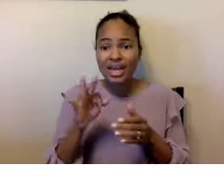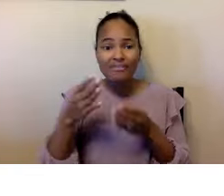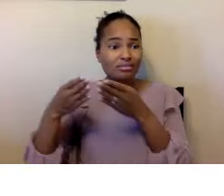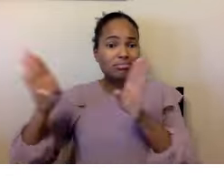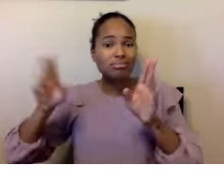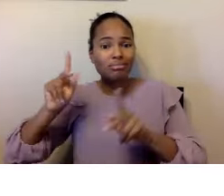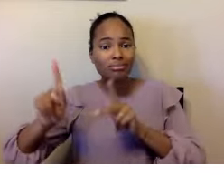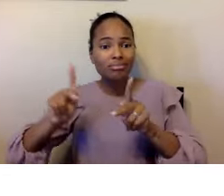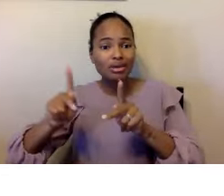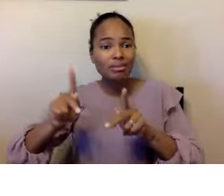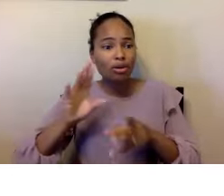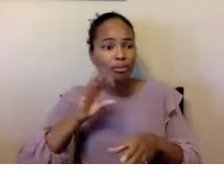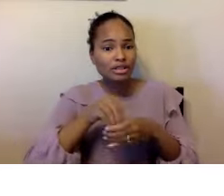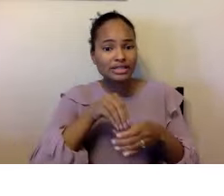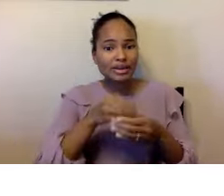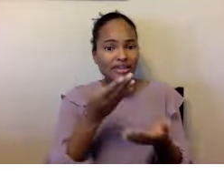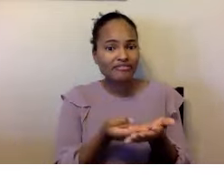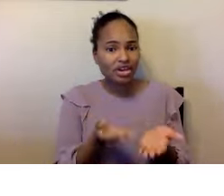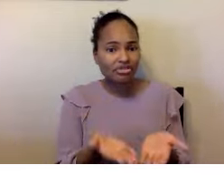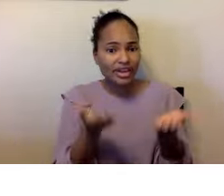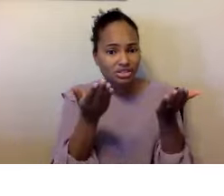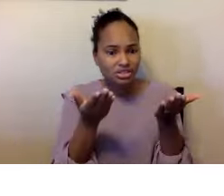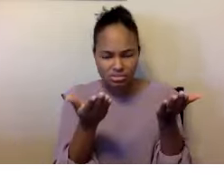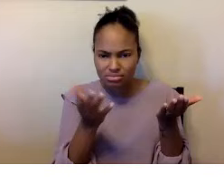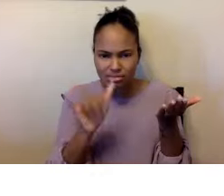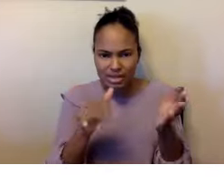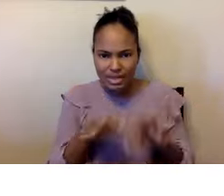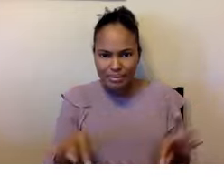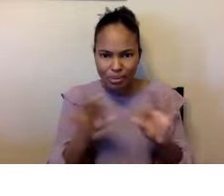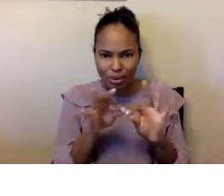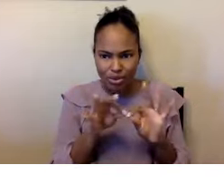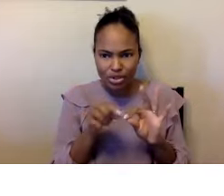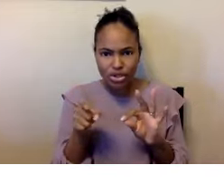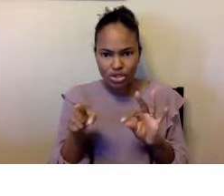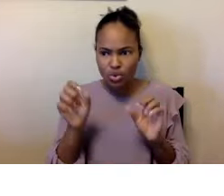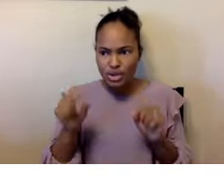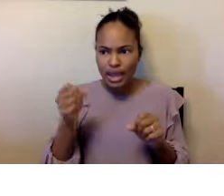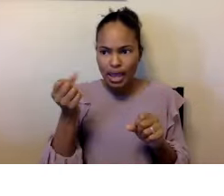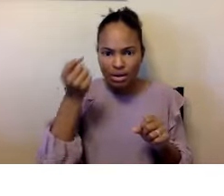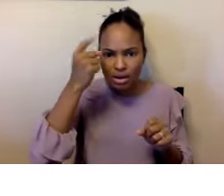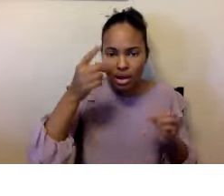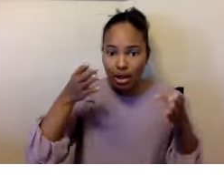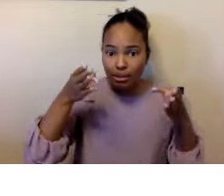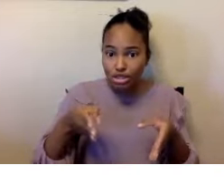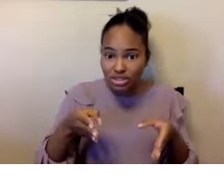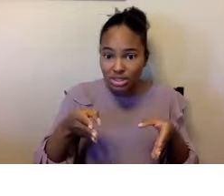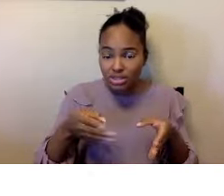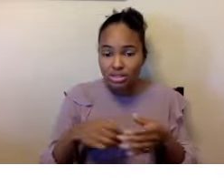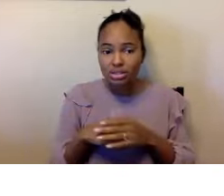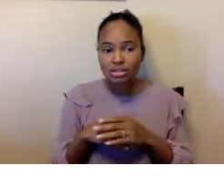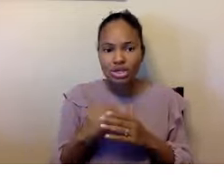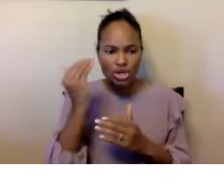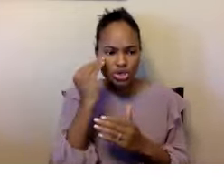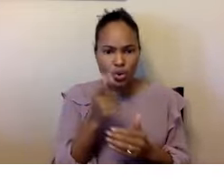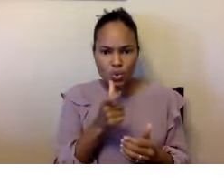and any events that we have. That way you will get to know the person, and then you will get to understand some of